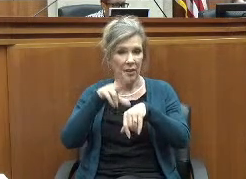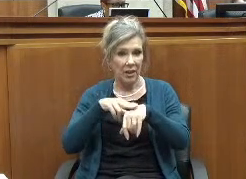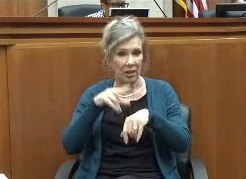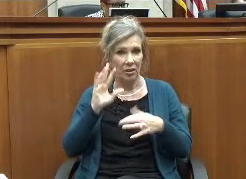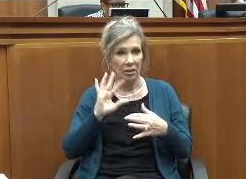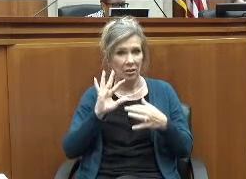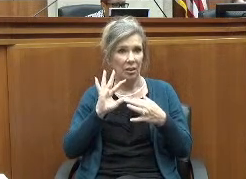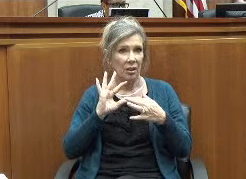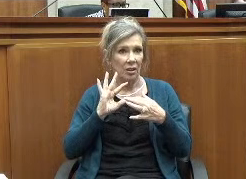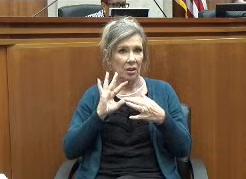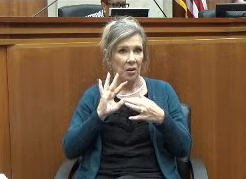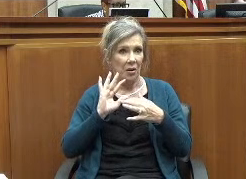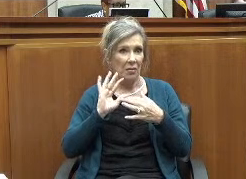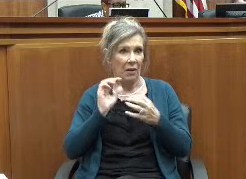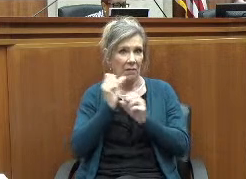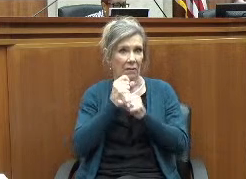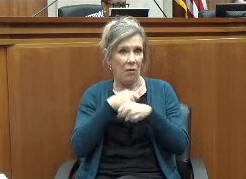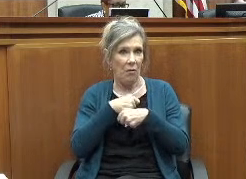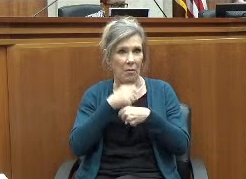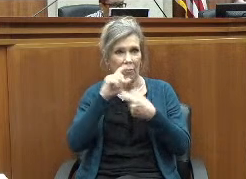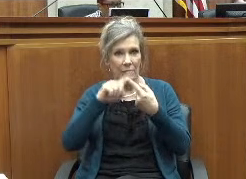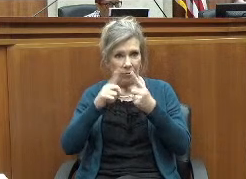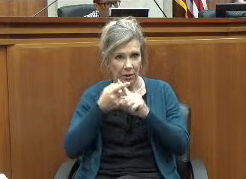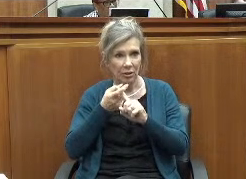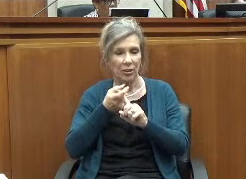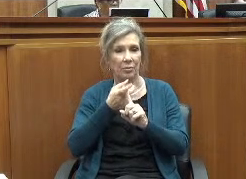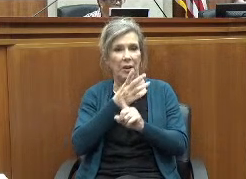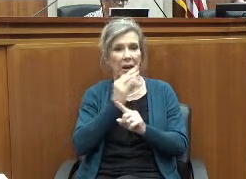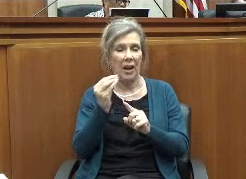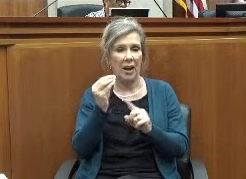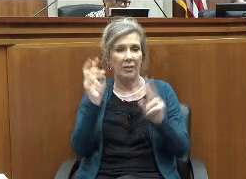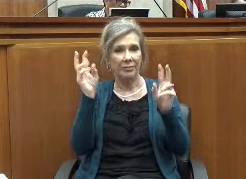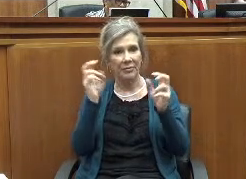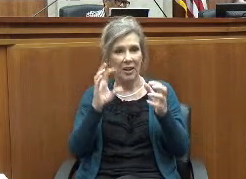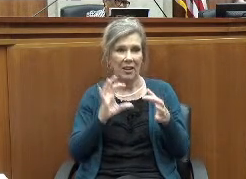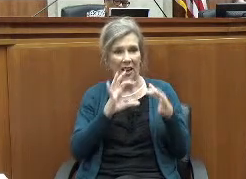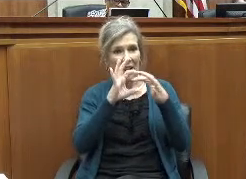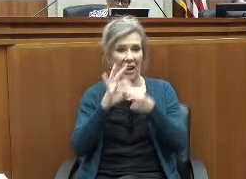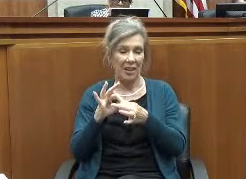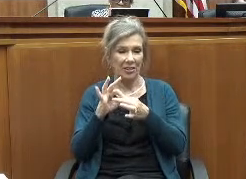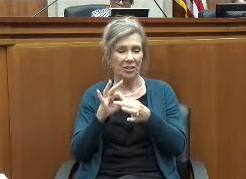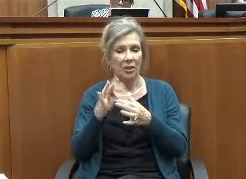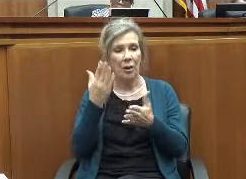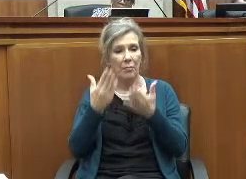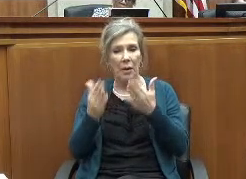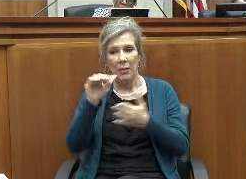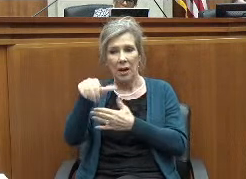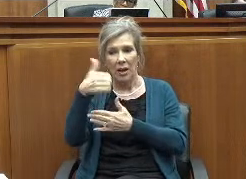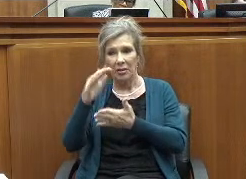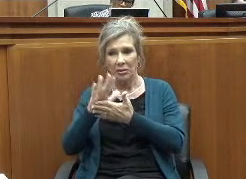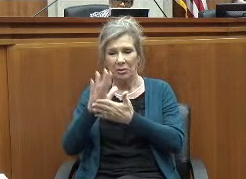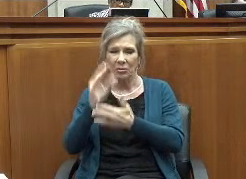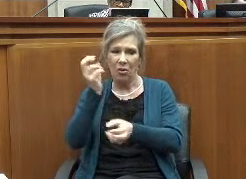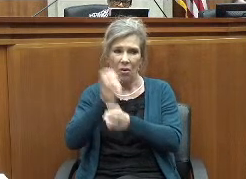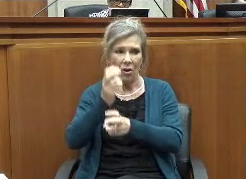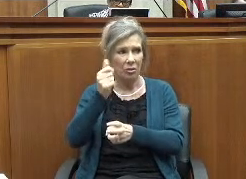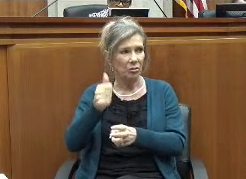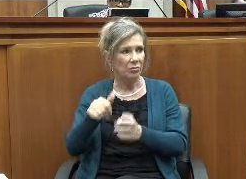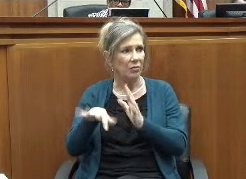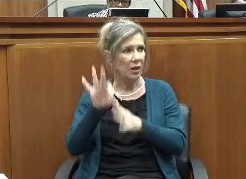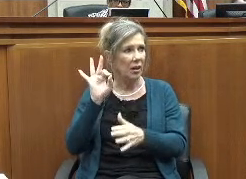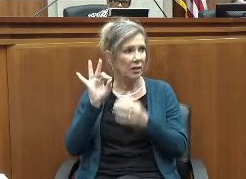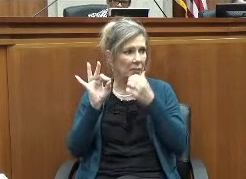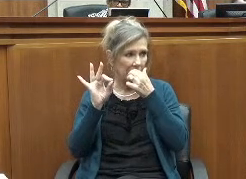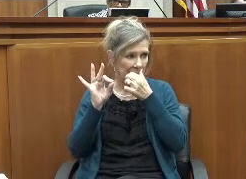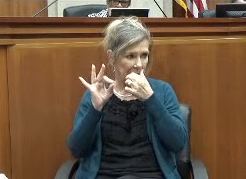pun intended, connections that may be hard to come by in brick and mortar schools. And I'm also very much aware of the success of the former